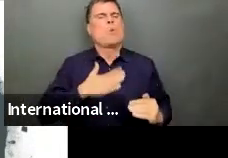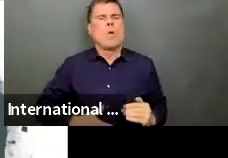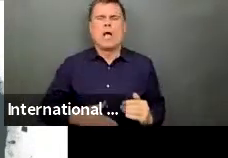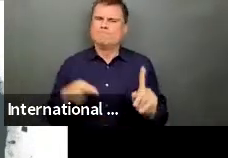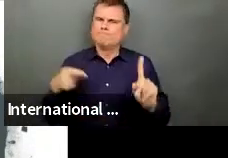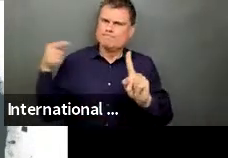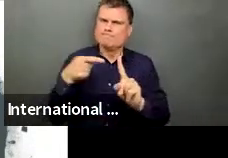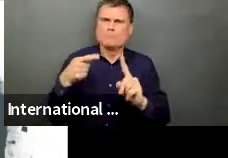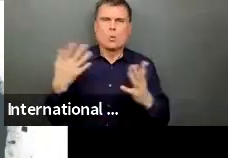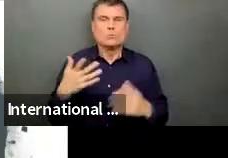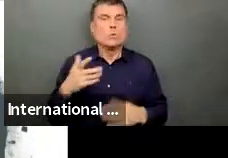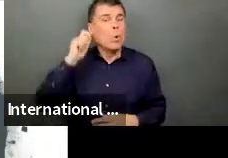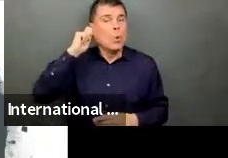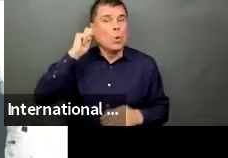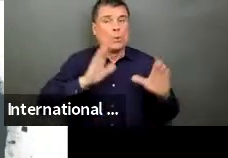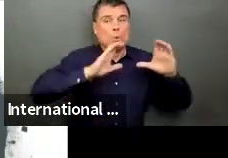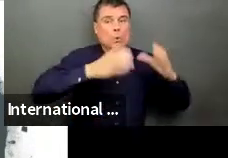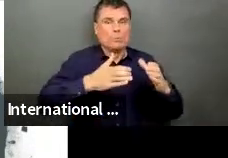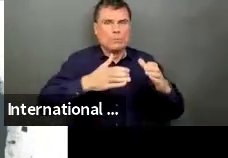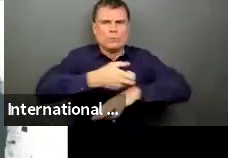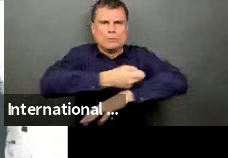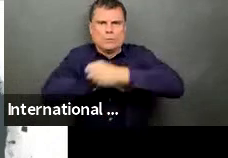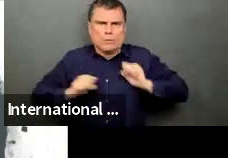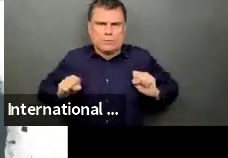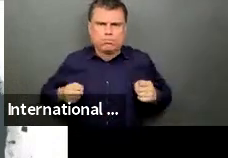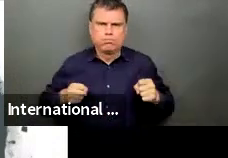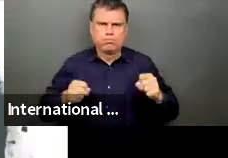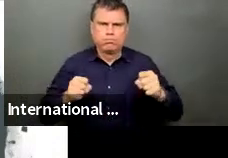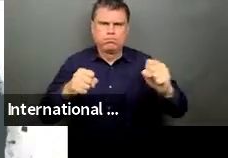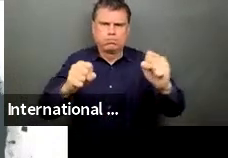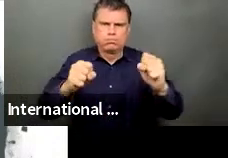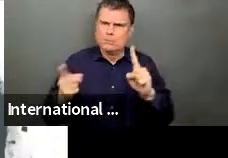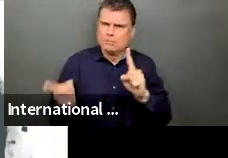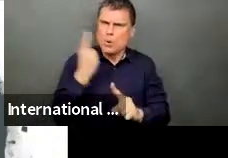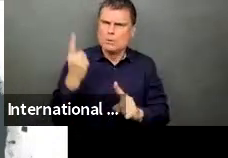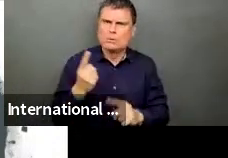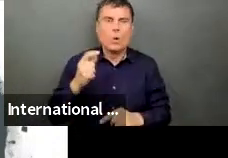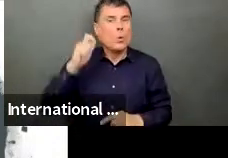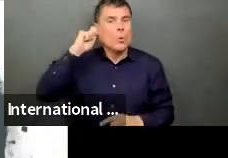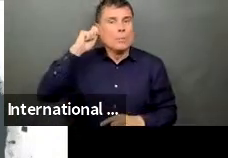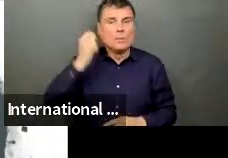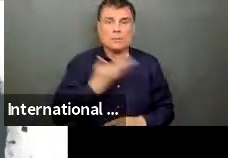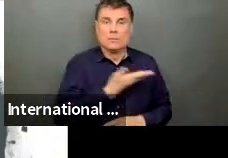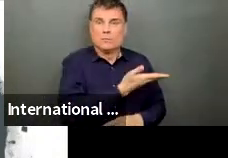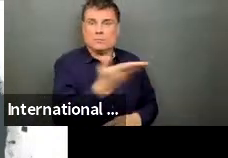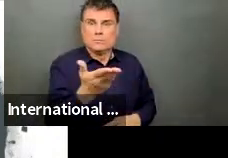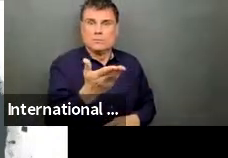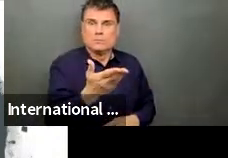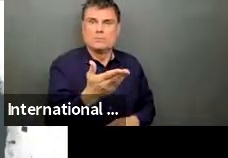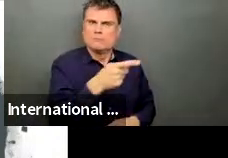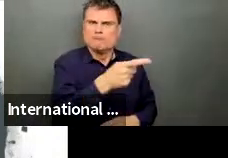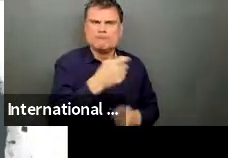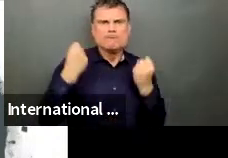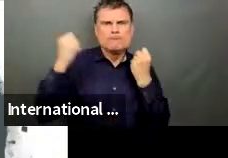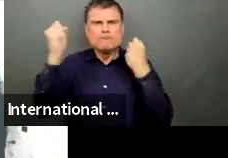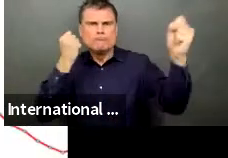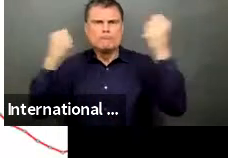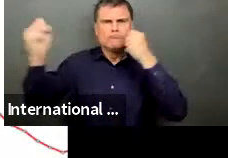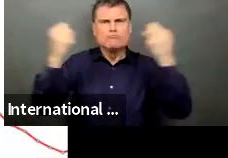and of foreigner women themselves who broke with traditional values. Next slide,